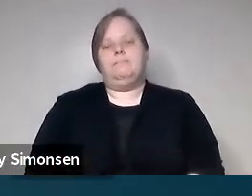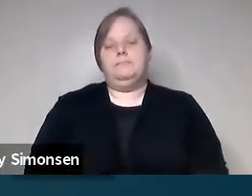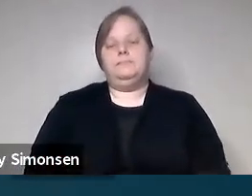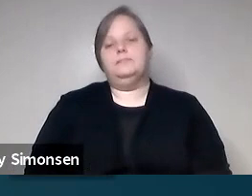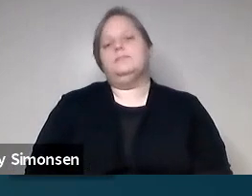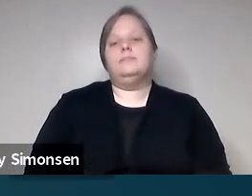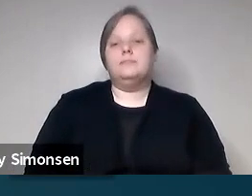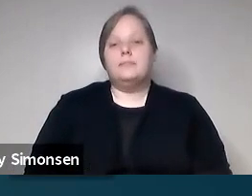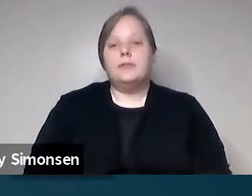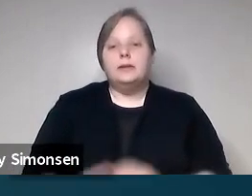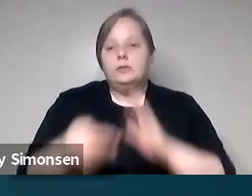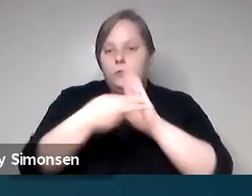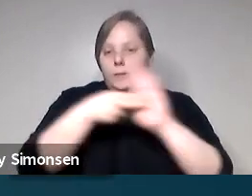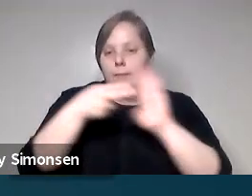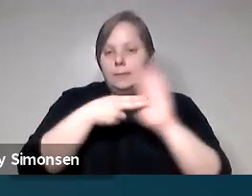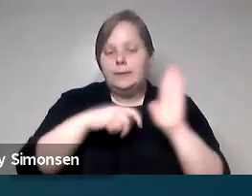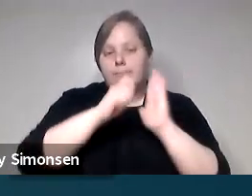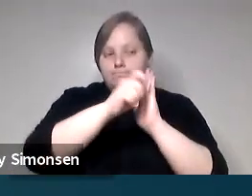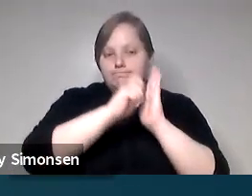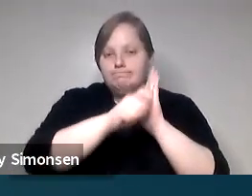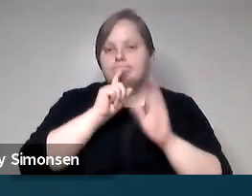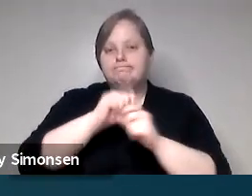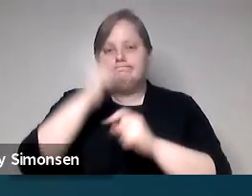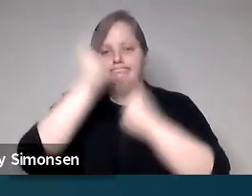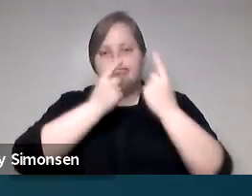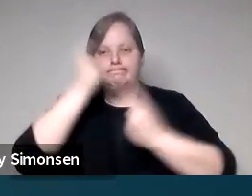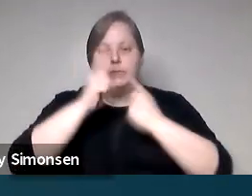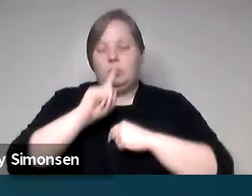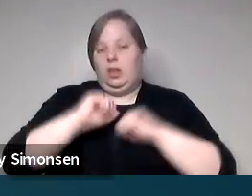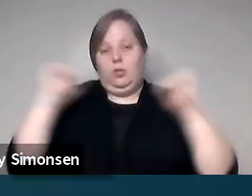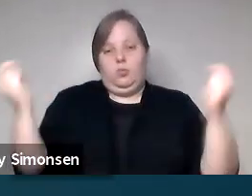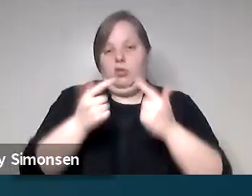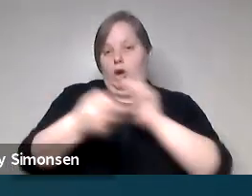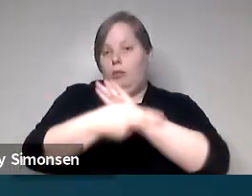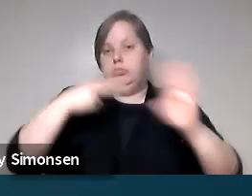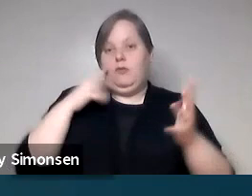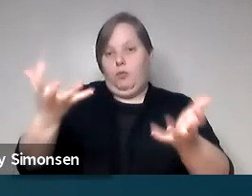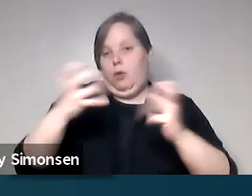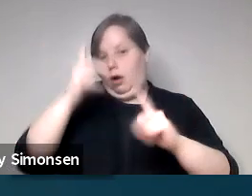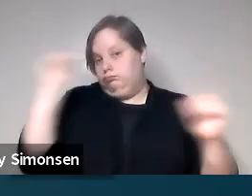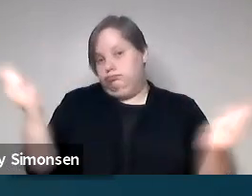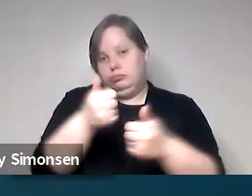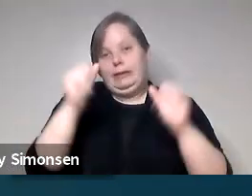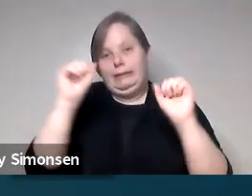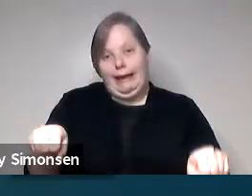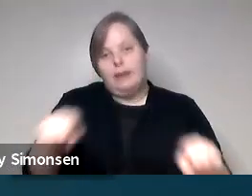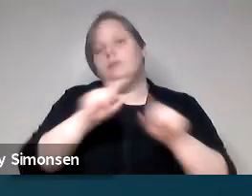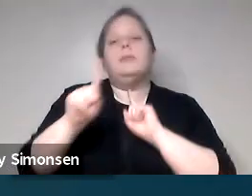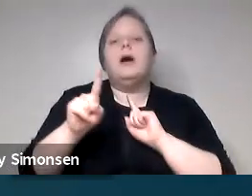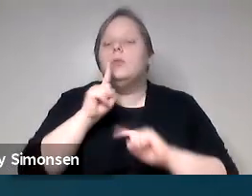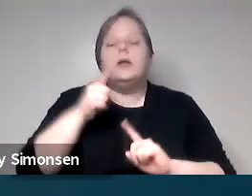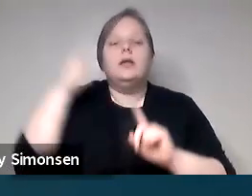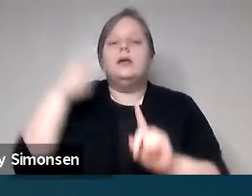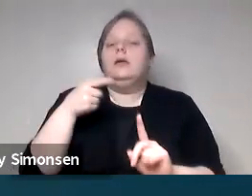Labeling and marking considerations. Well, we can all just label if we want, I guess, but take